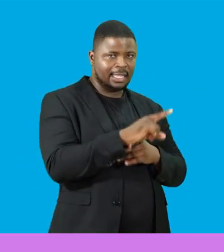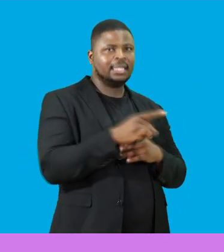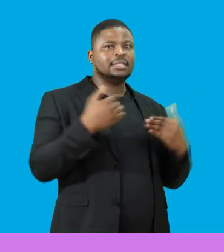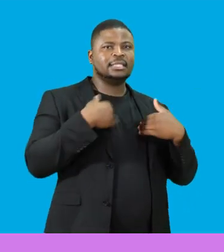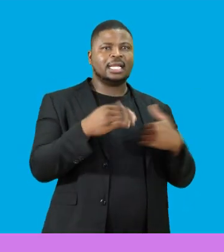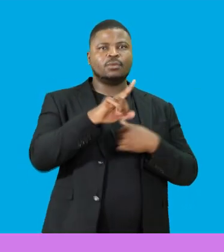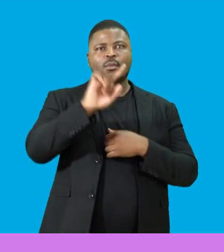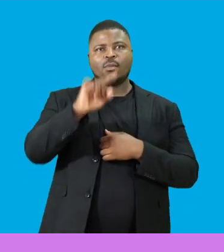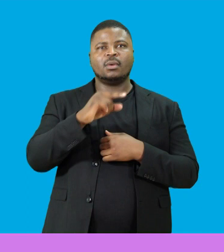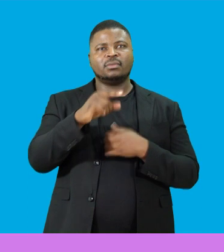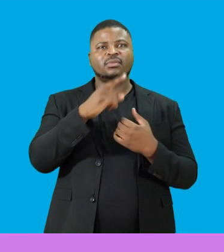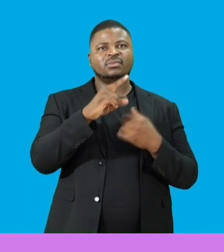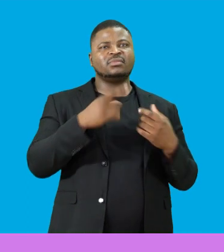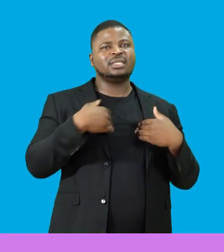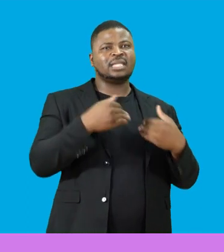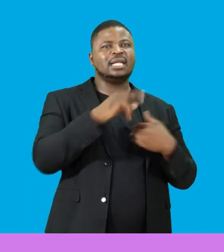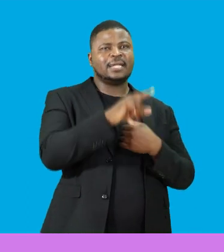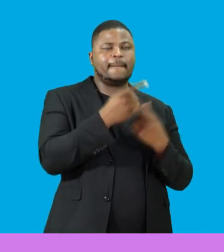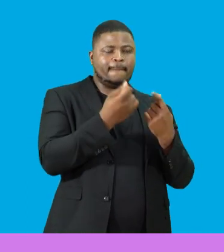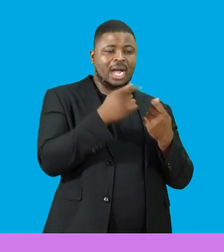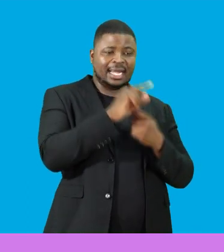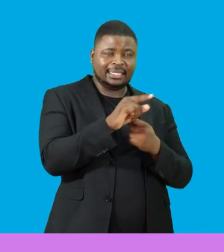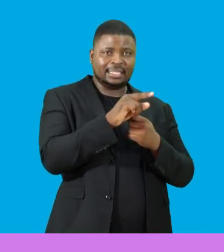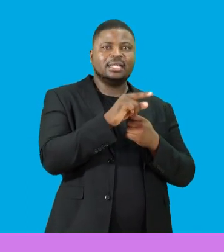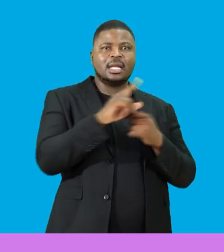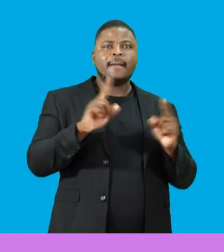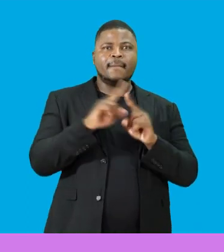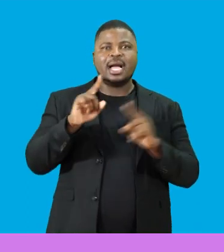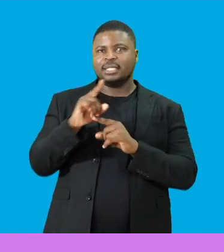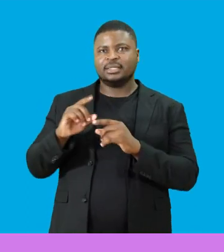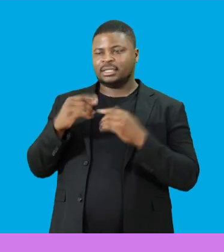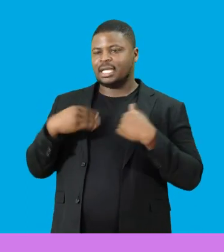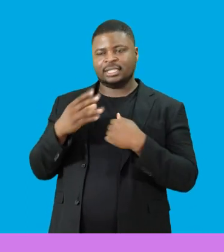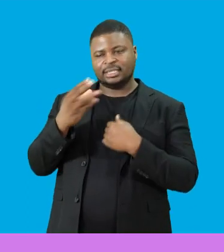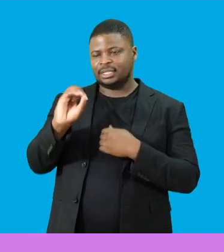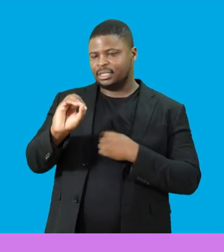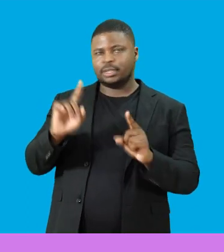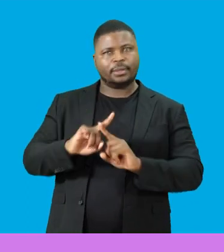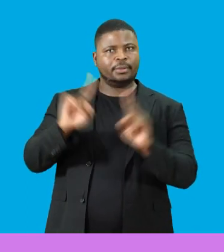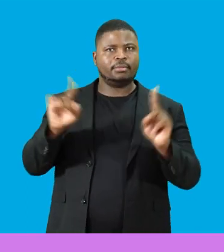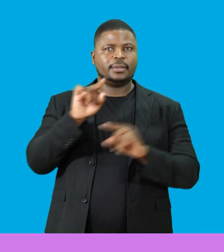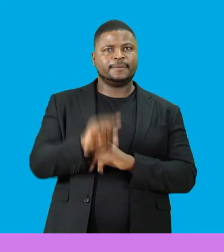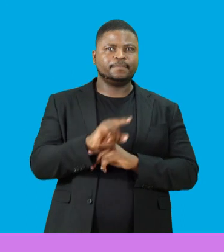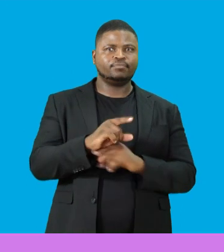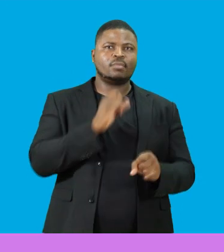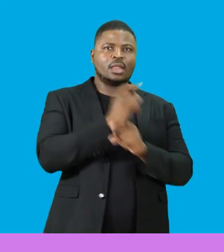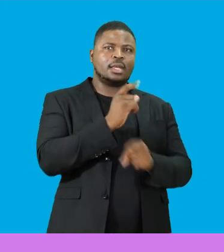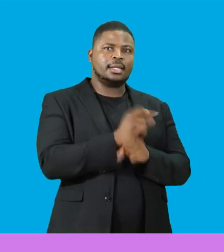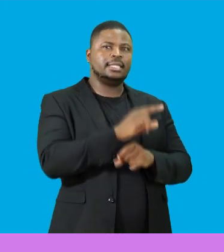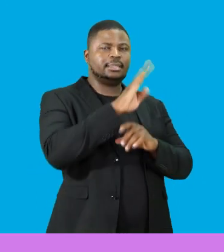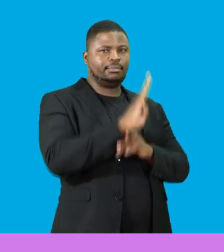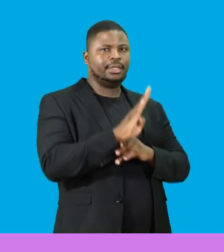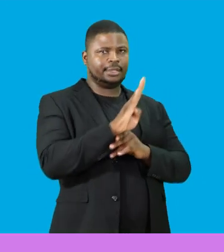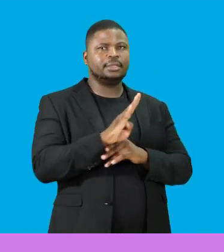So which graph doesn't start from the origin is the blue one. So the blue graph is taxi B. So taxi B or company